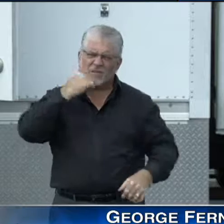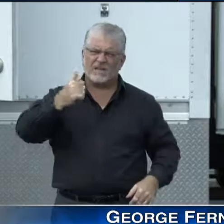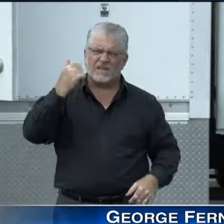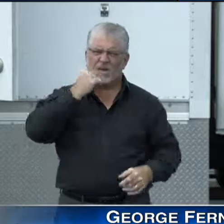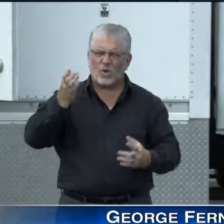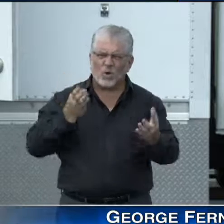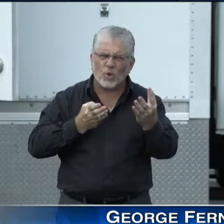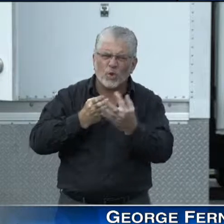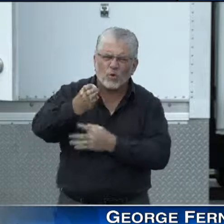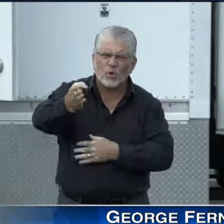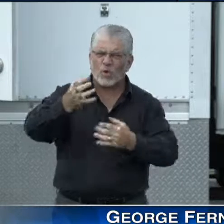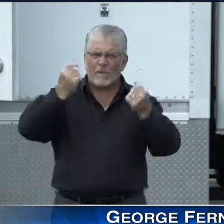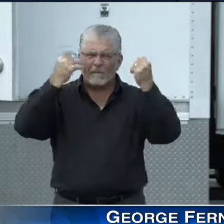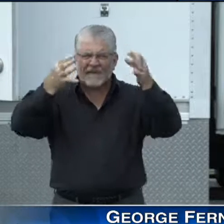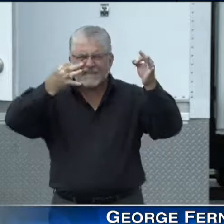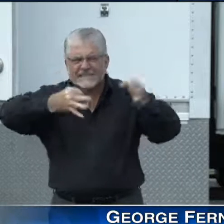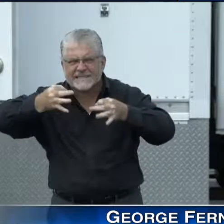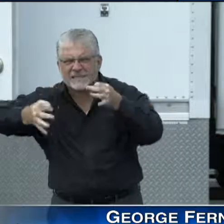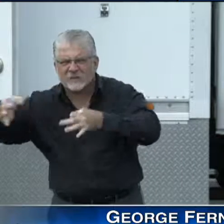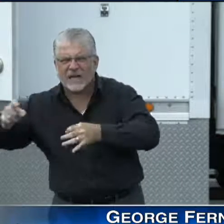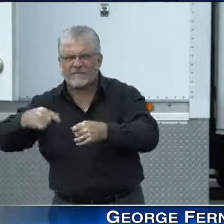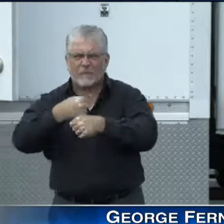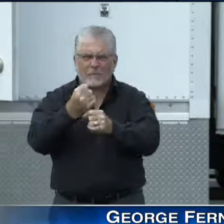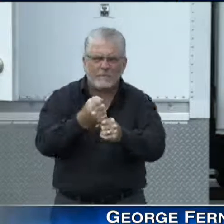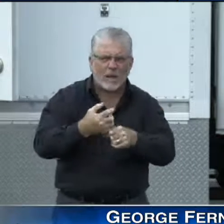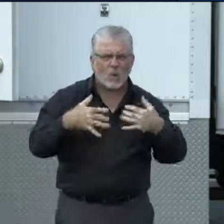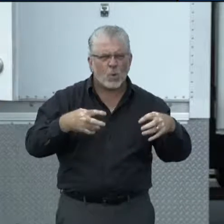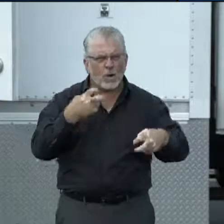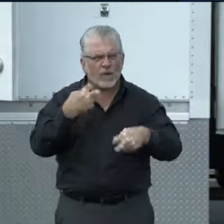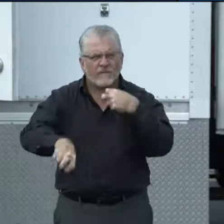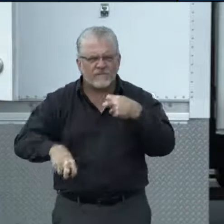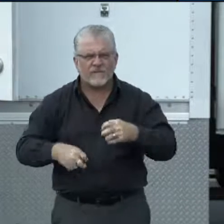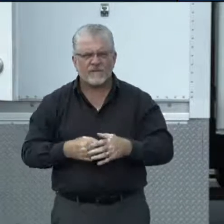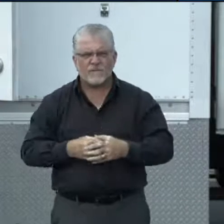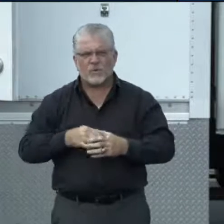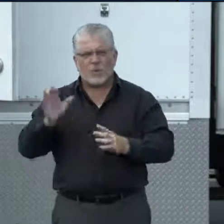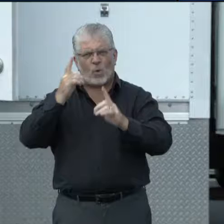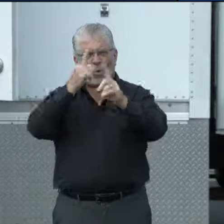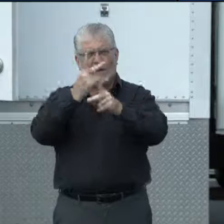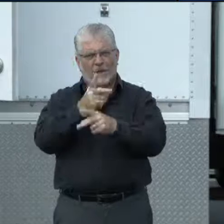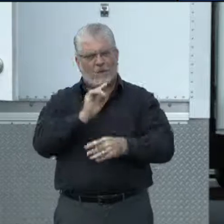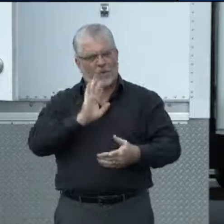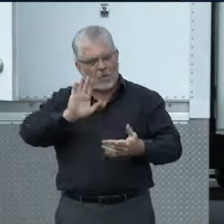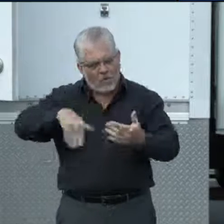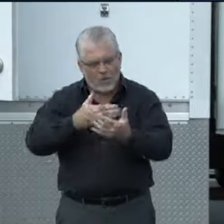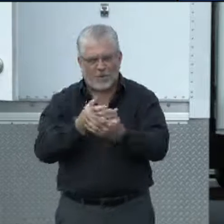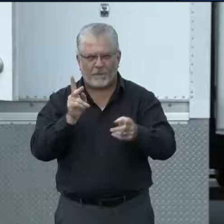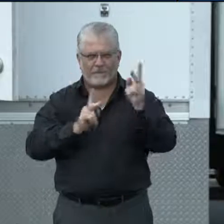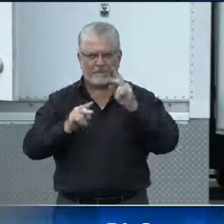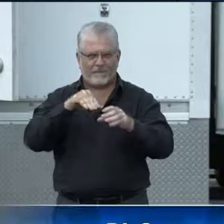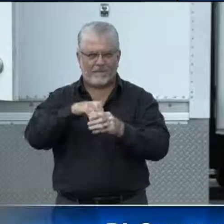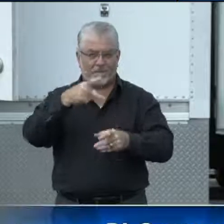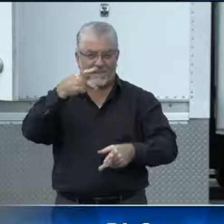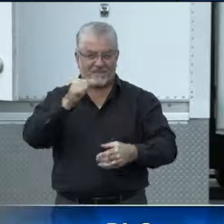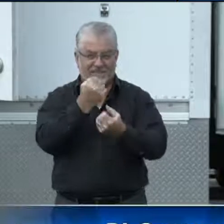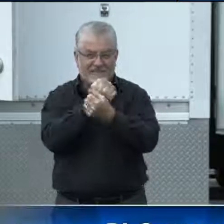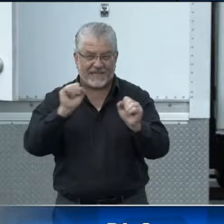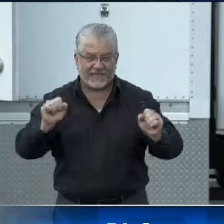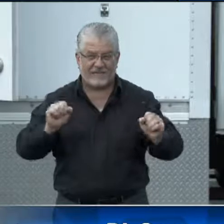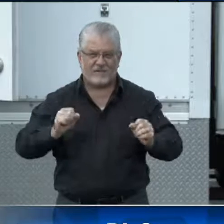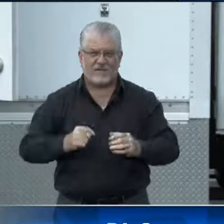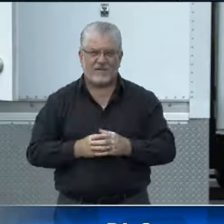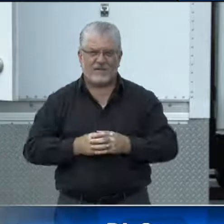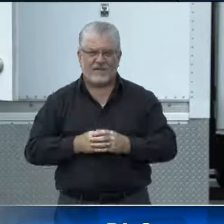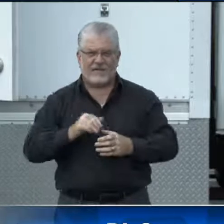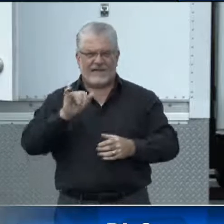truly for the health and safety of all Pennsylvanians. On behalf of Latino Connection, the Latino and the LGBTQ community,